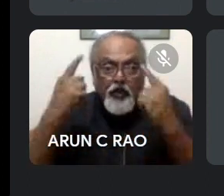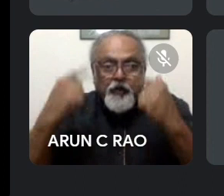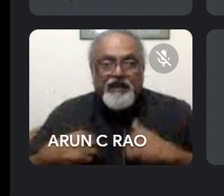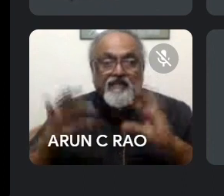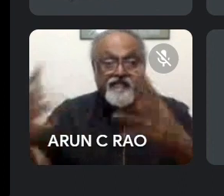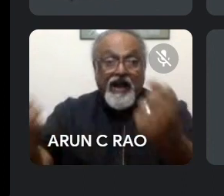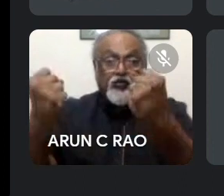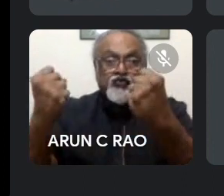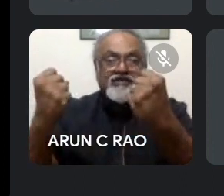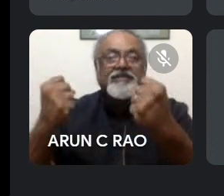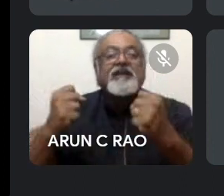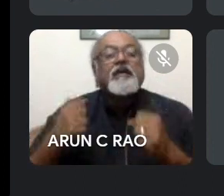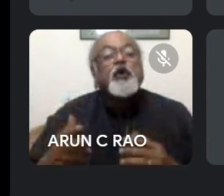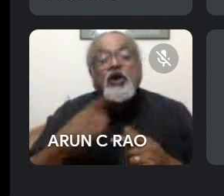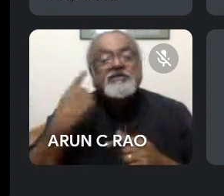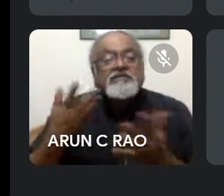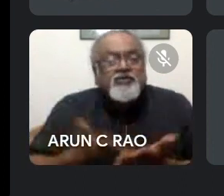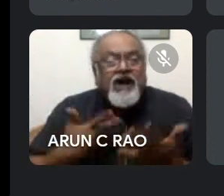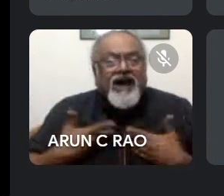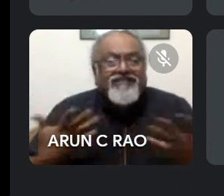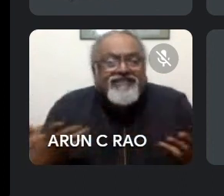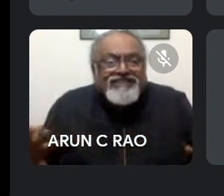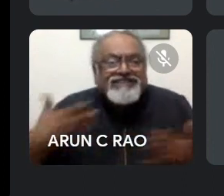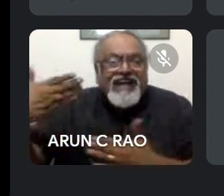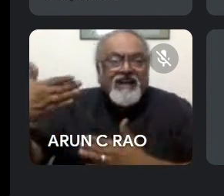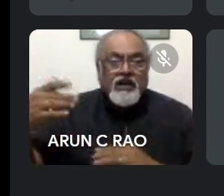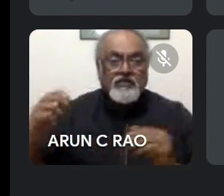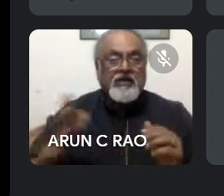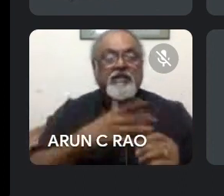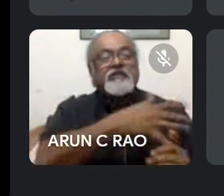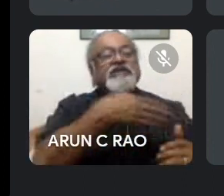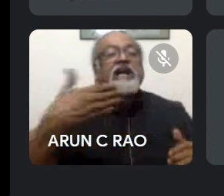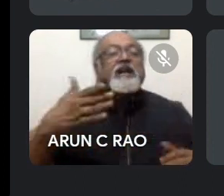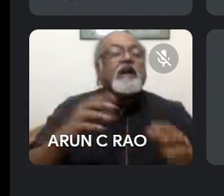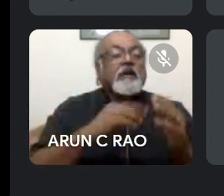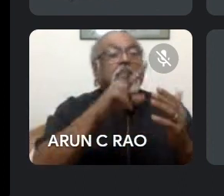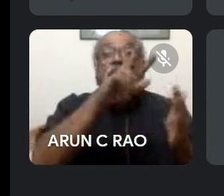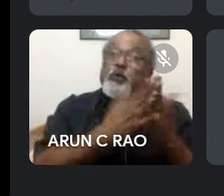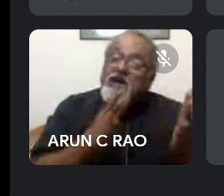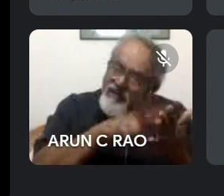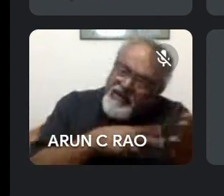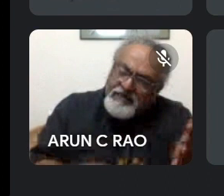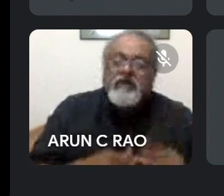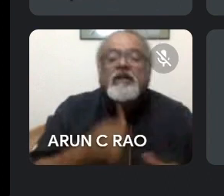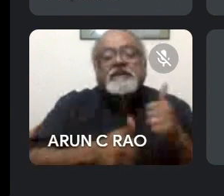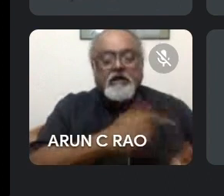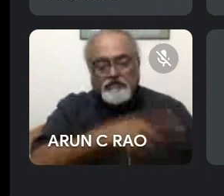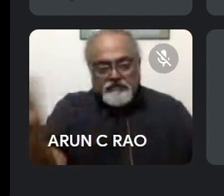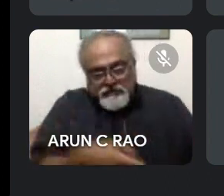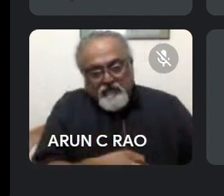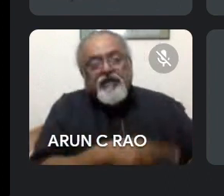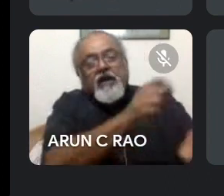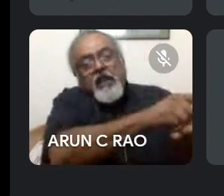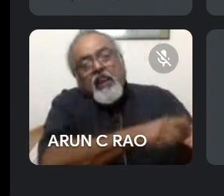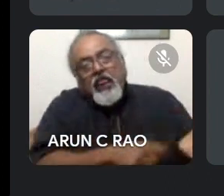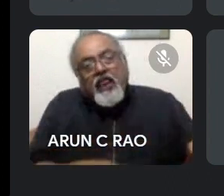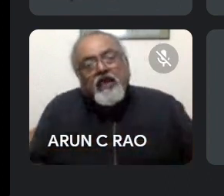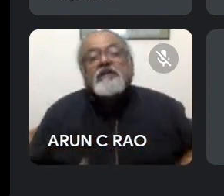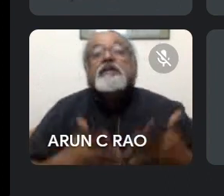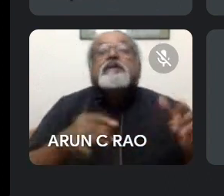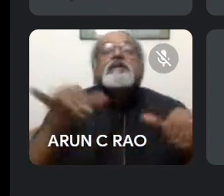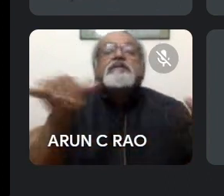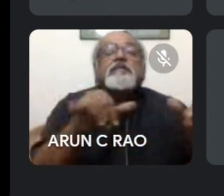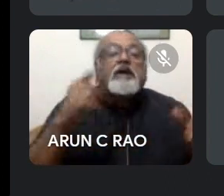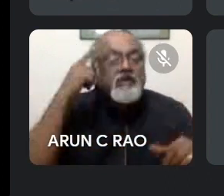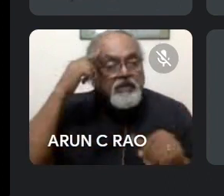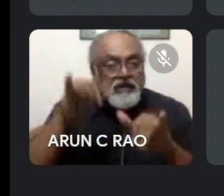in there. And if not parents, friends, if not friends, acquaintances. The point is, you very much do want